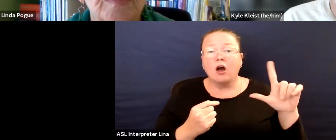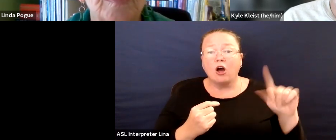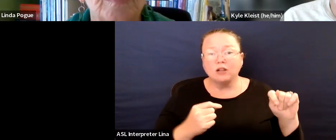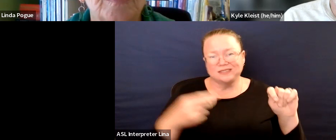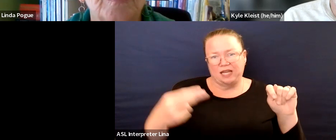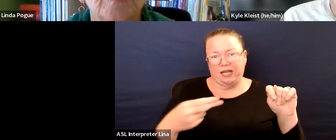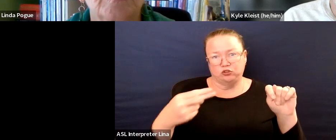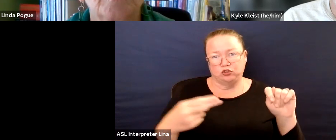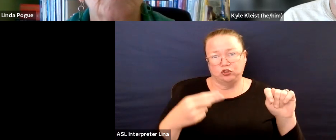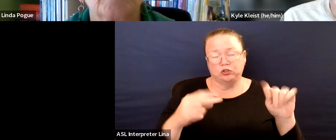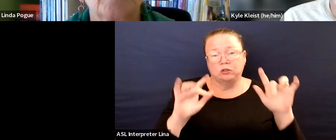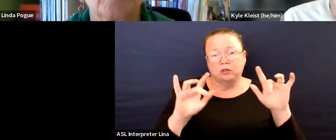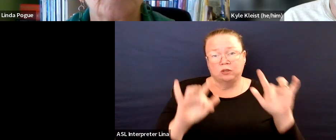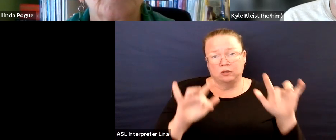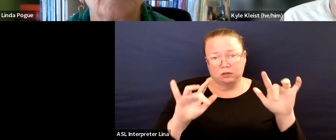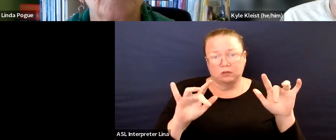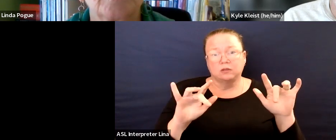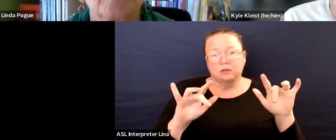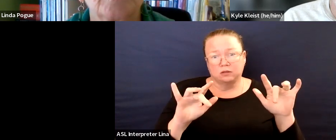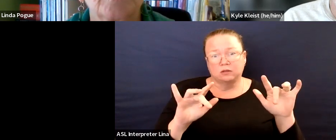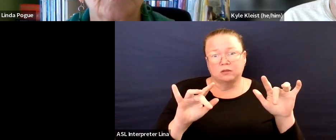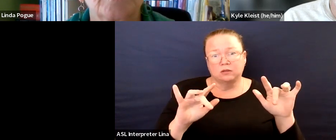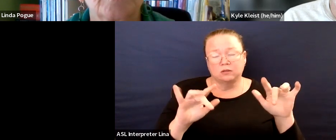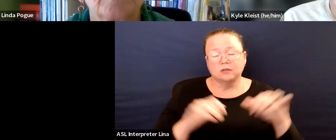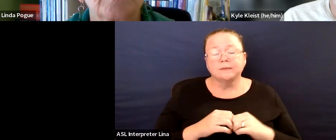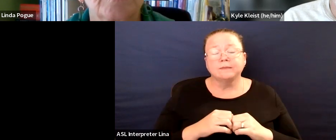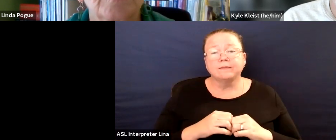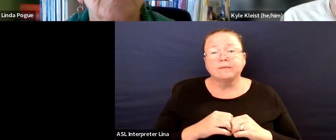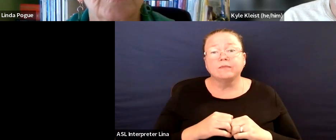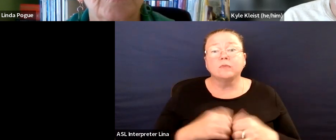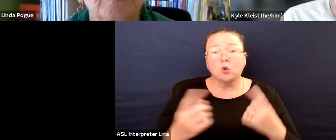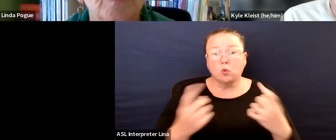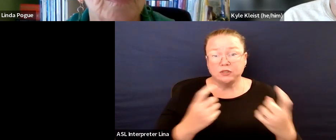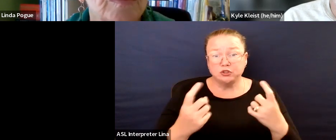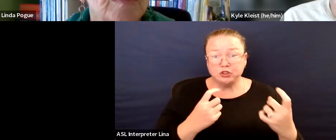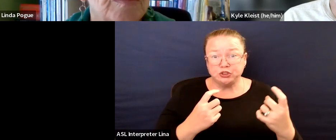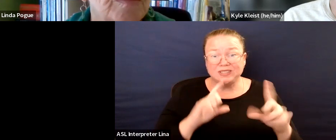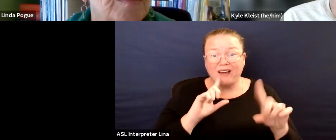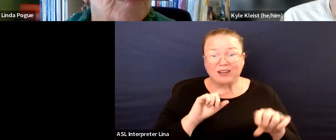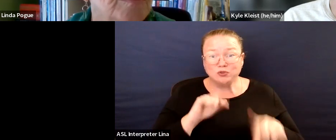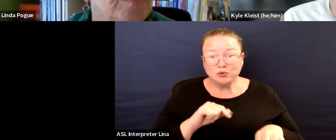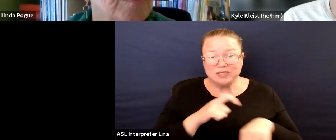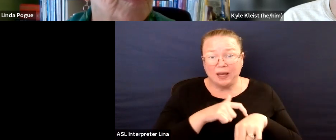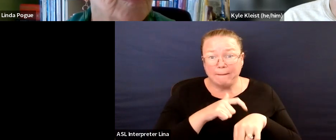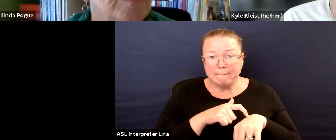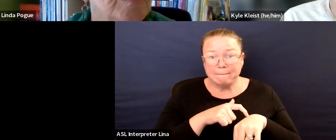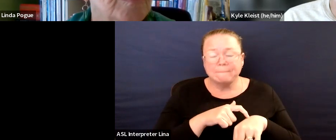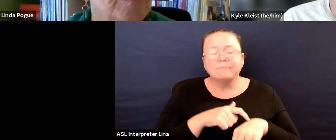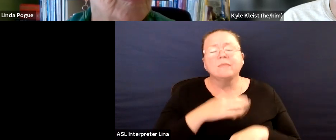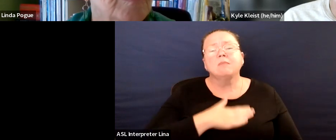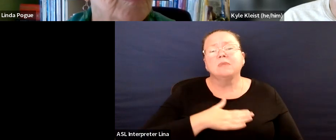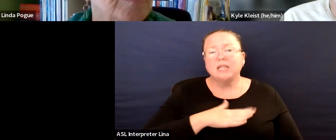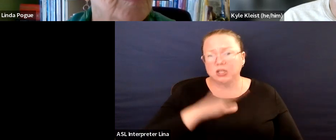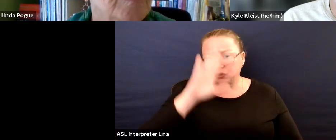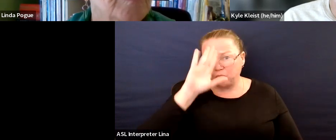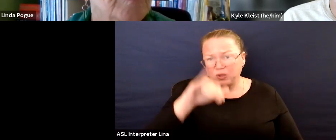Alt-H, like the letter H, as in hat. For questions and answer time, please note the